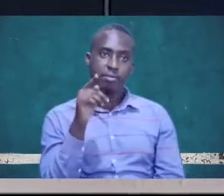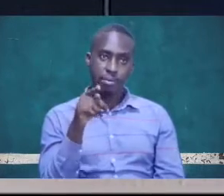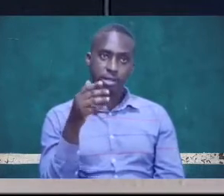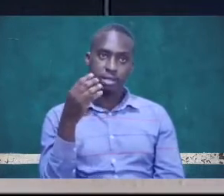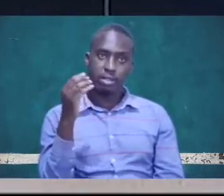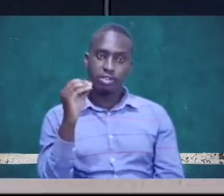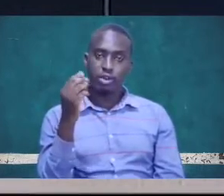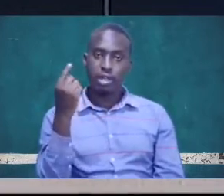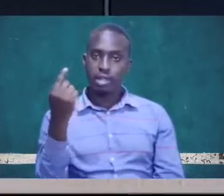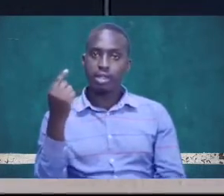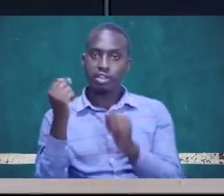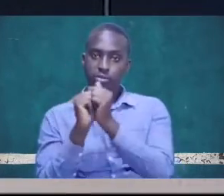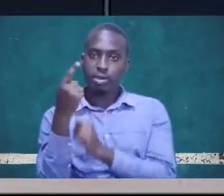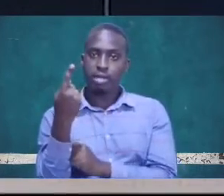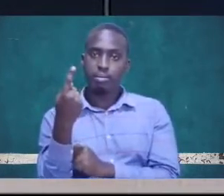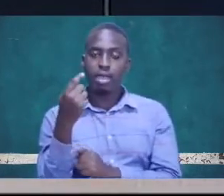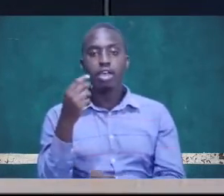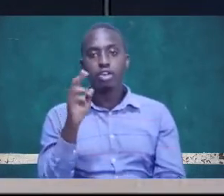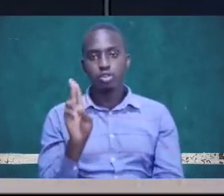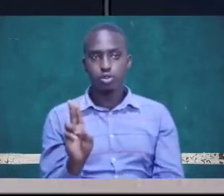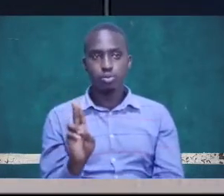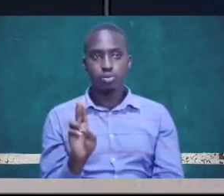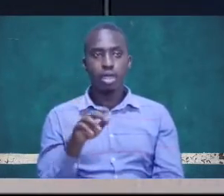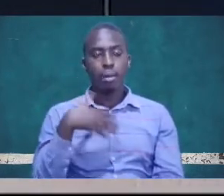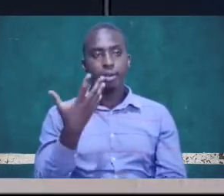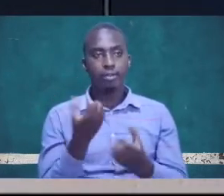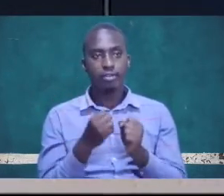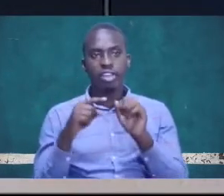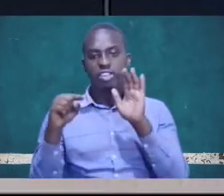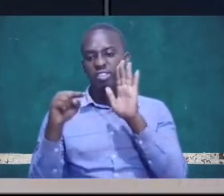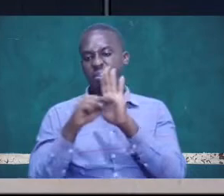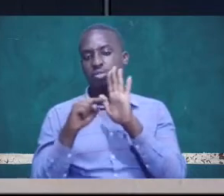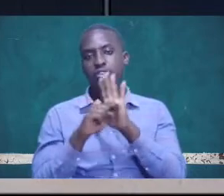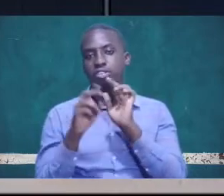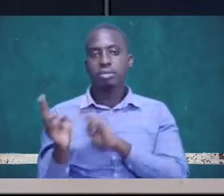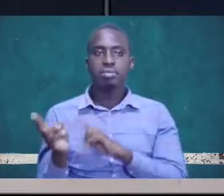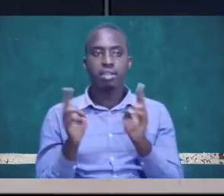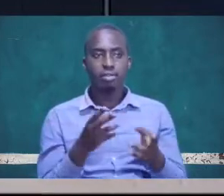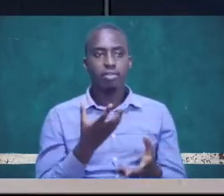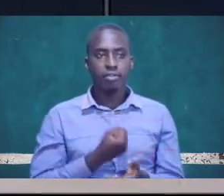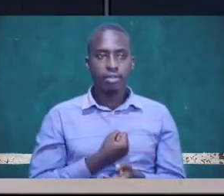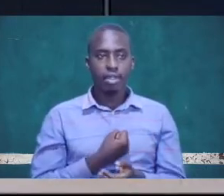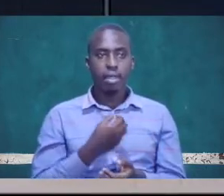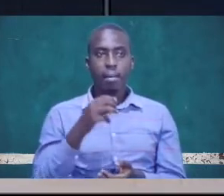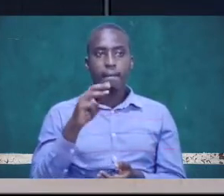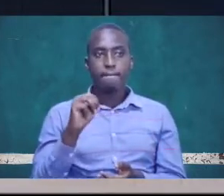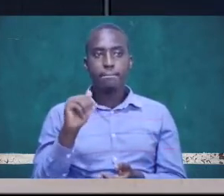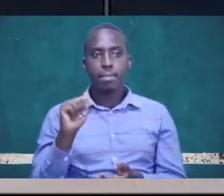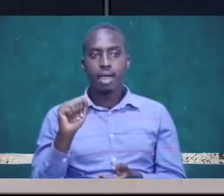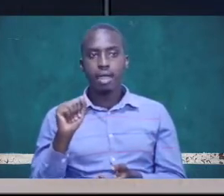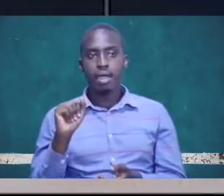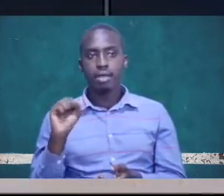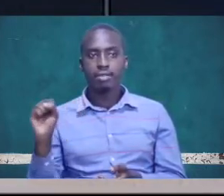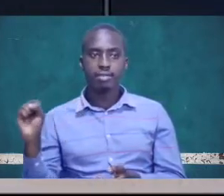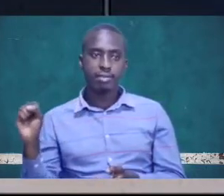5.011 U, right? So let's have the subtraction as usual. So here we have the mass defect.